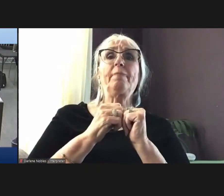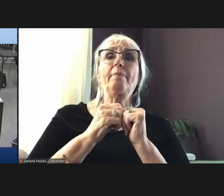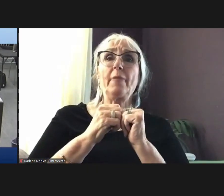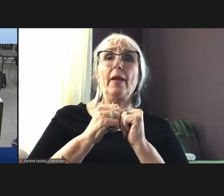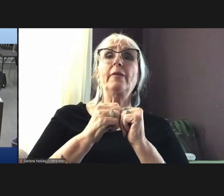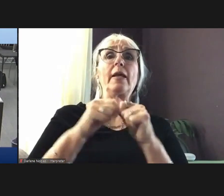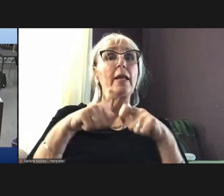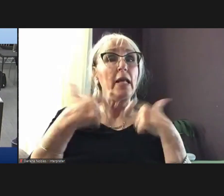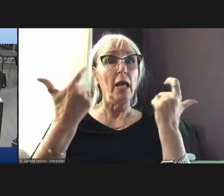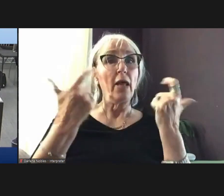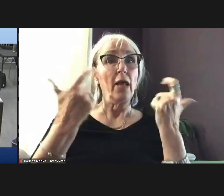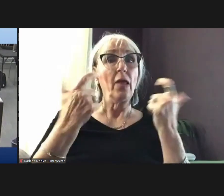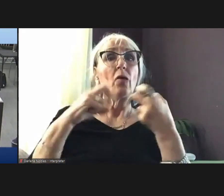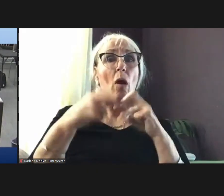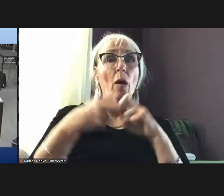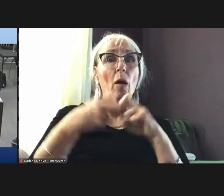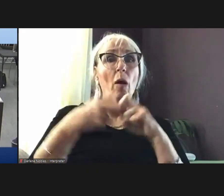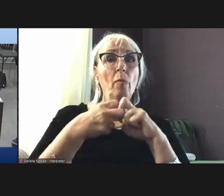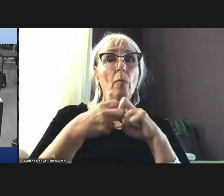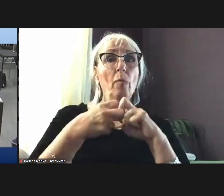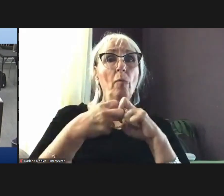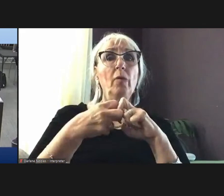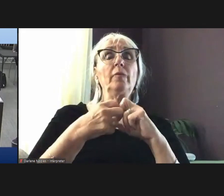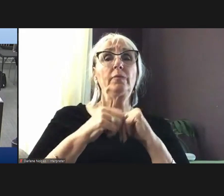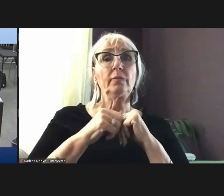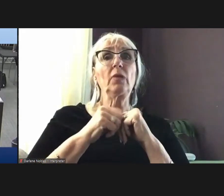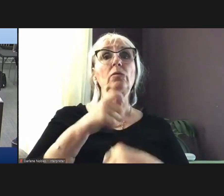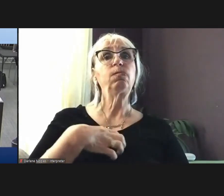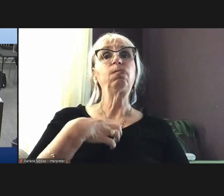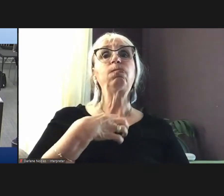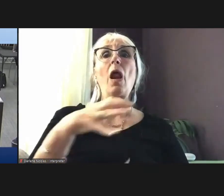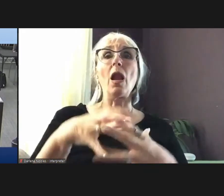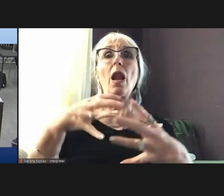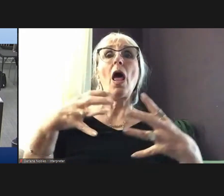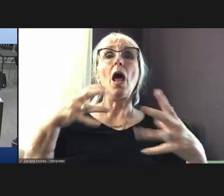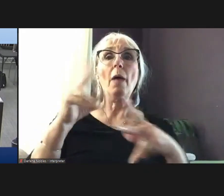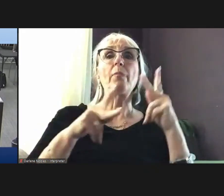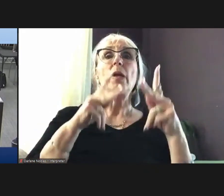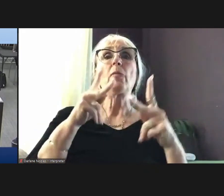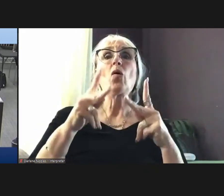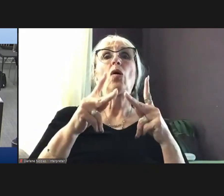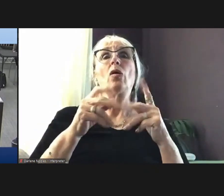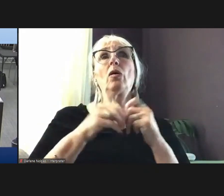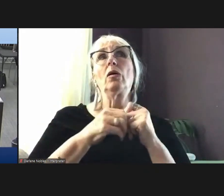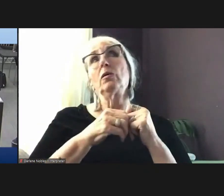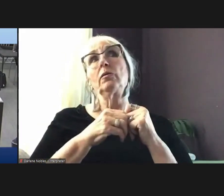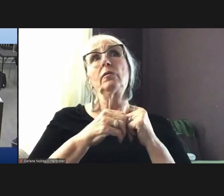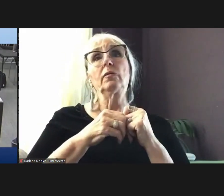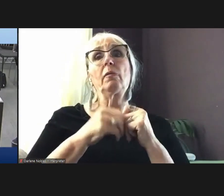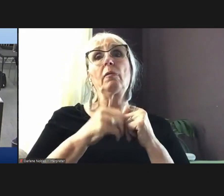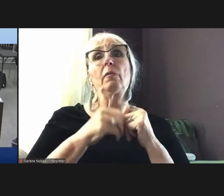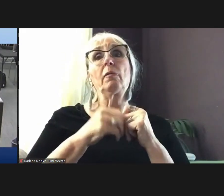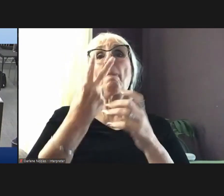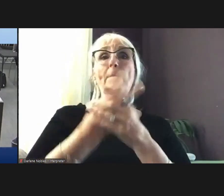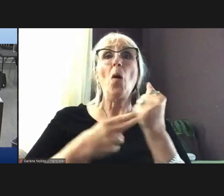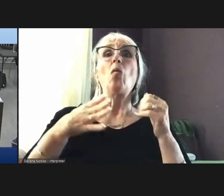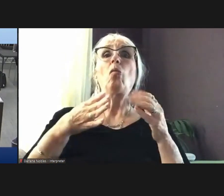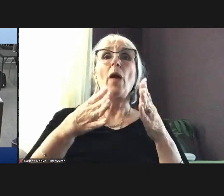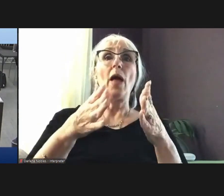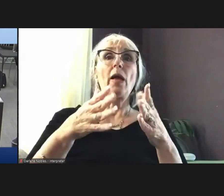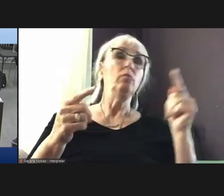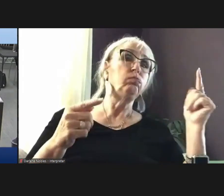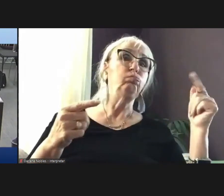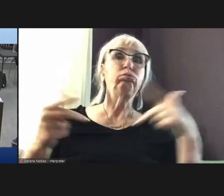that really gripes us is there's a lot of people that come both ways, up and down. And when they